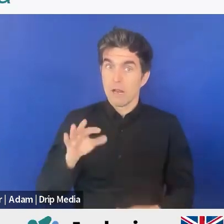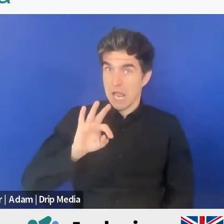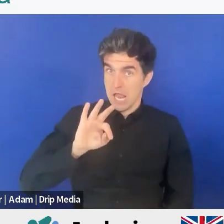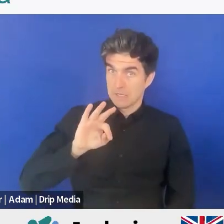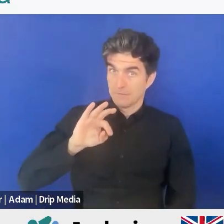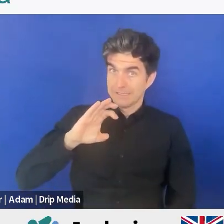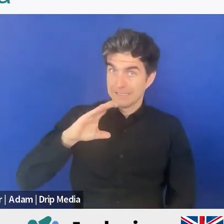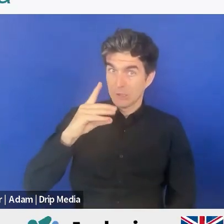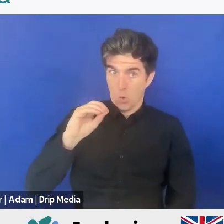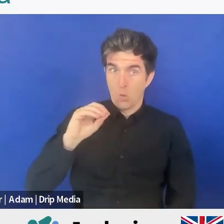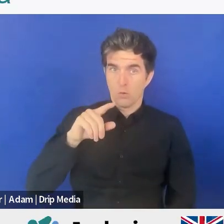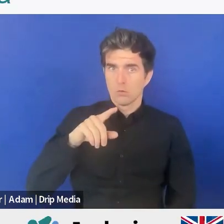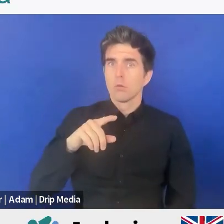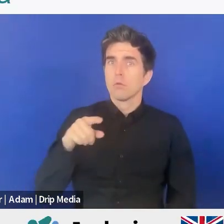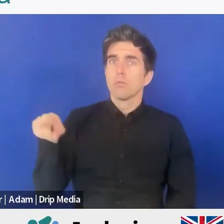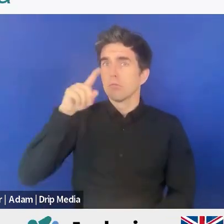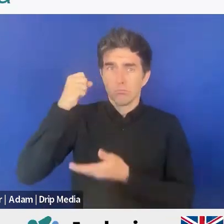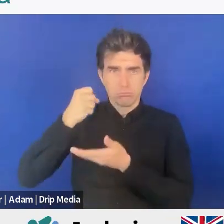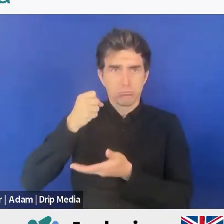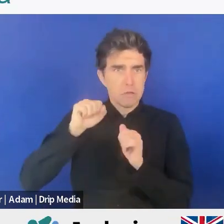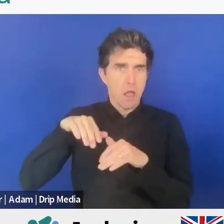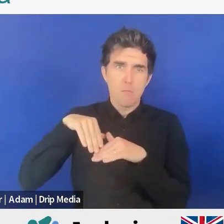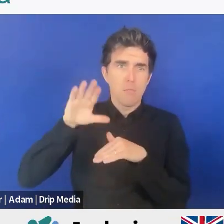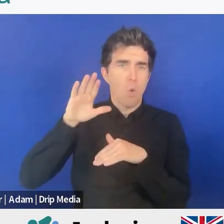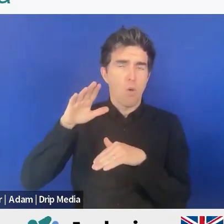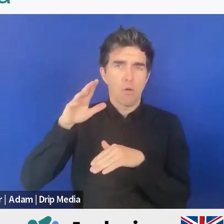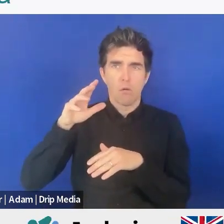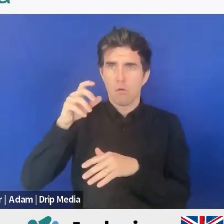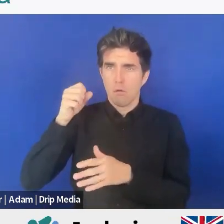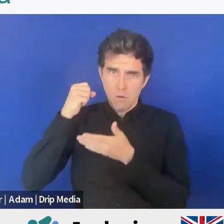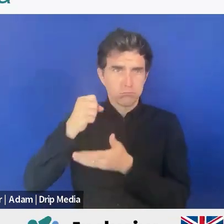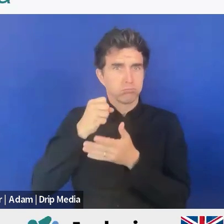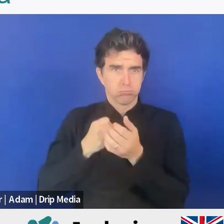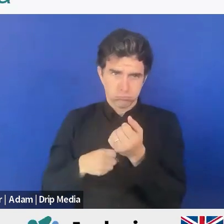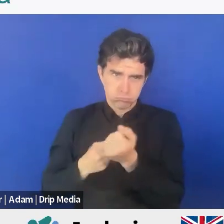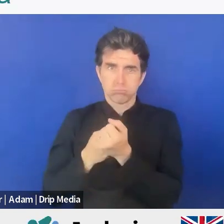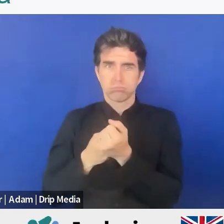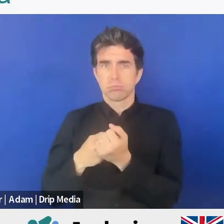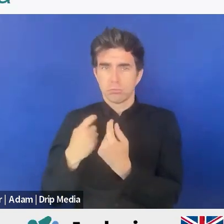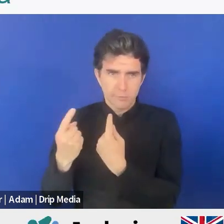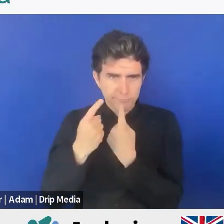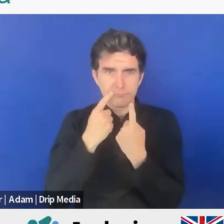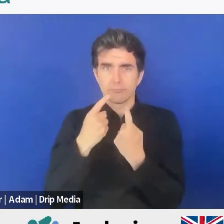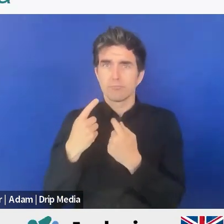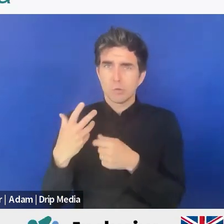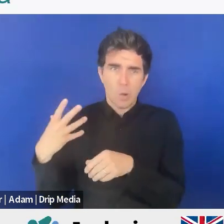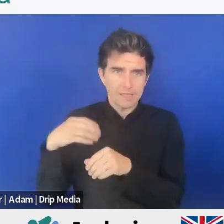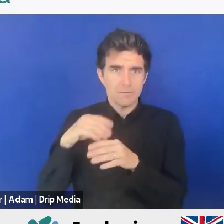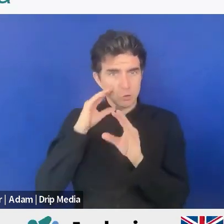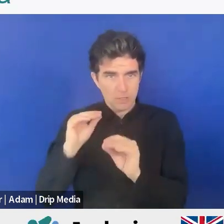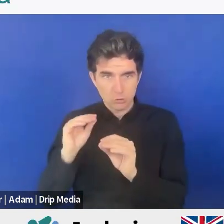with OPDs on inclusive education? And if you can keep your response to 1 minute, that would be great. Sure.